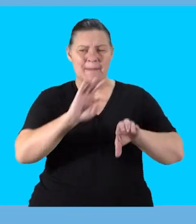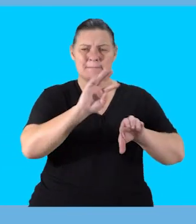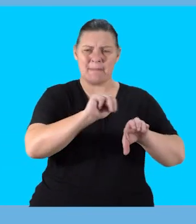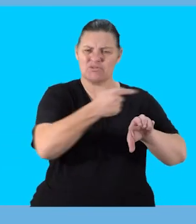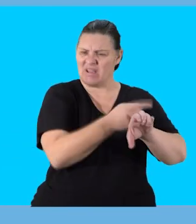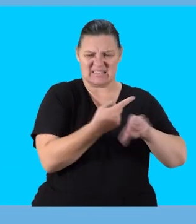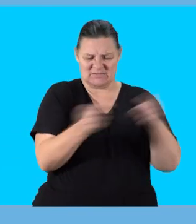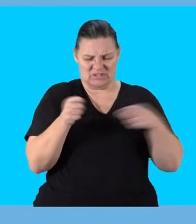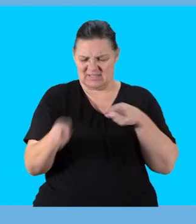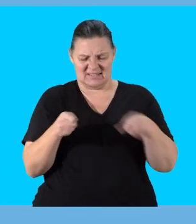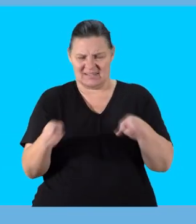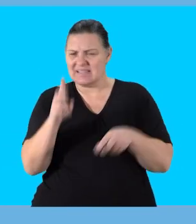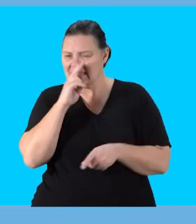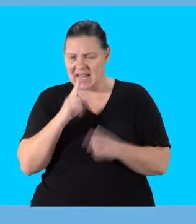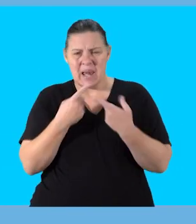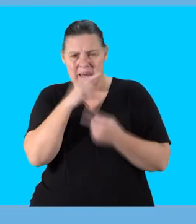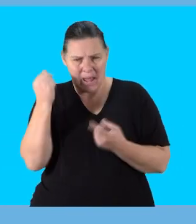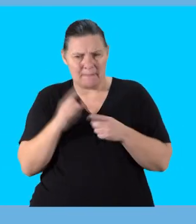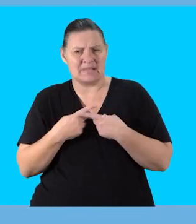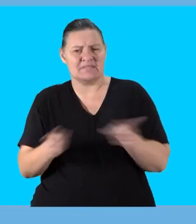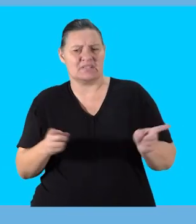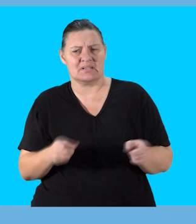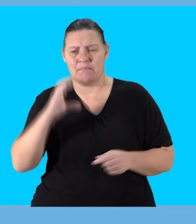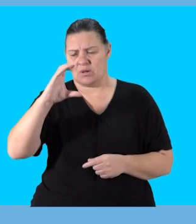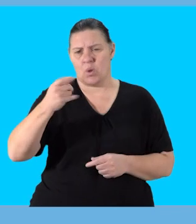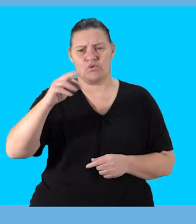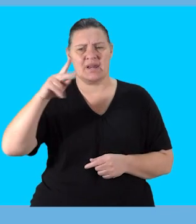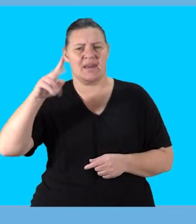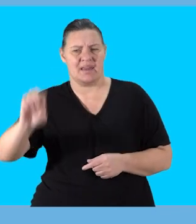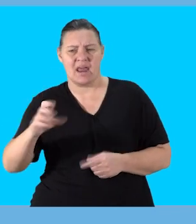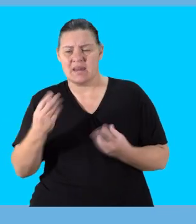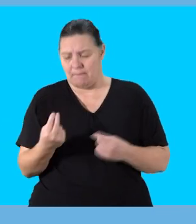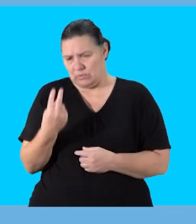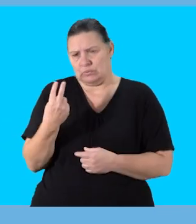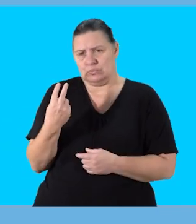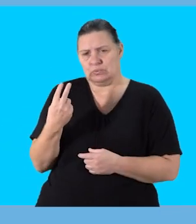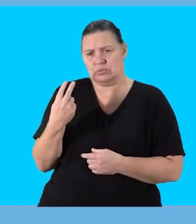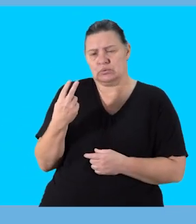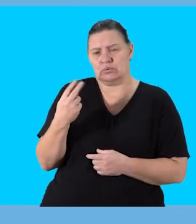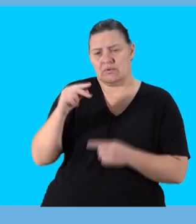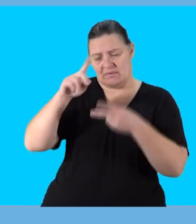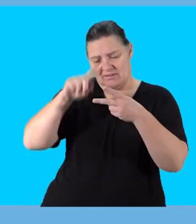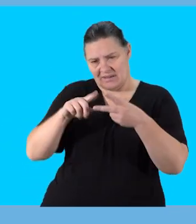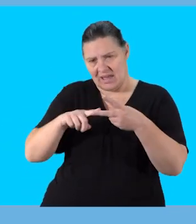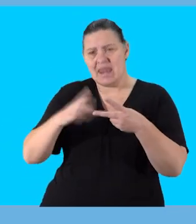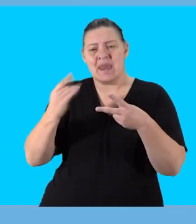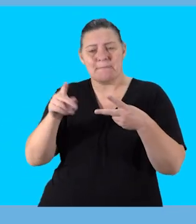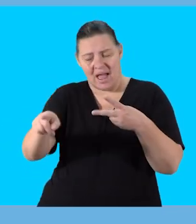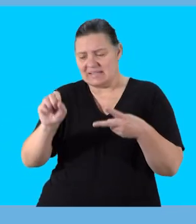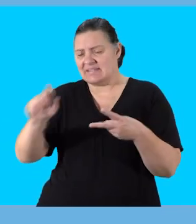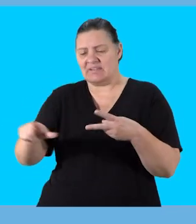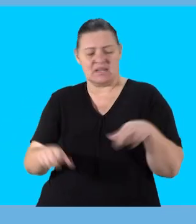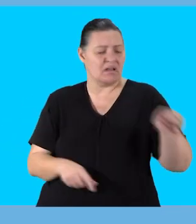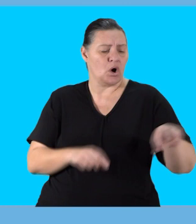seen now. As we can see, the name is different. It's chlorine. And then number 2, we have the atomic number. Again, remember,